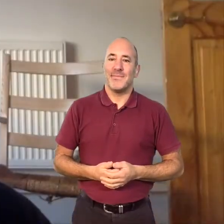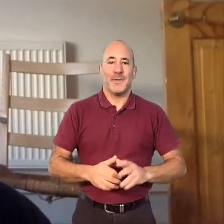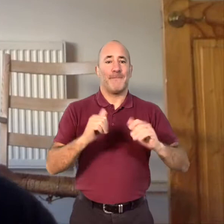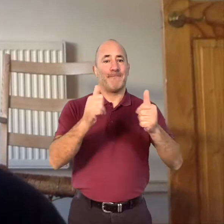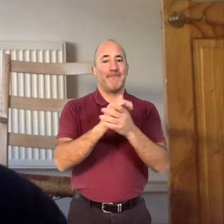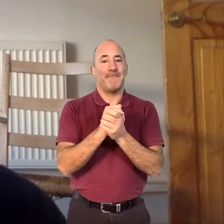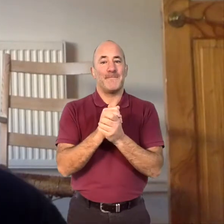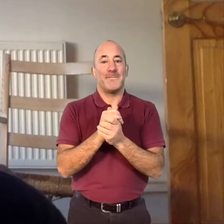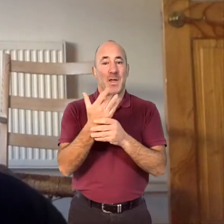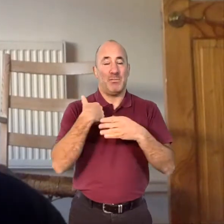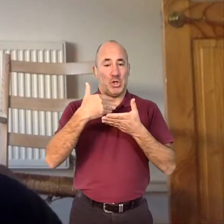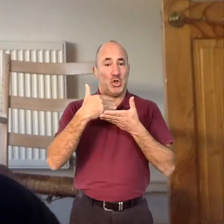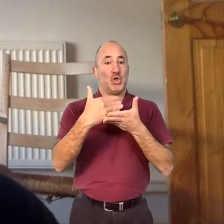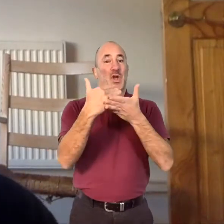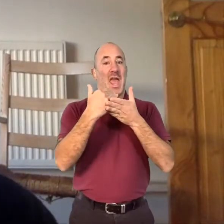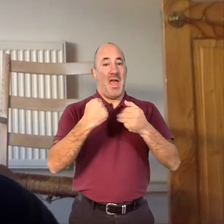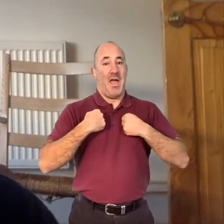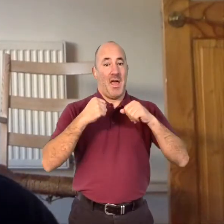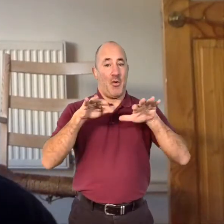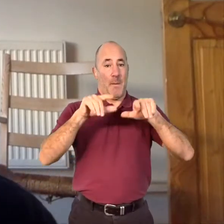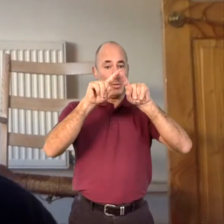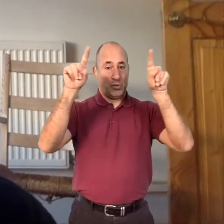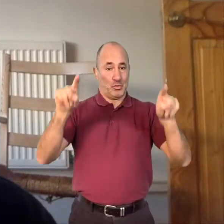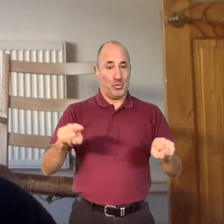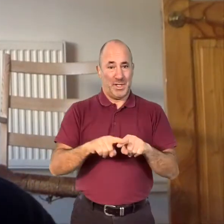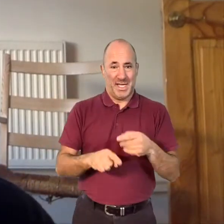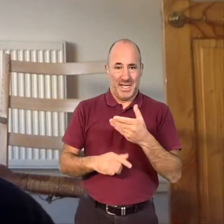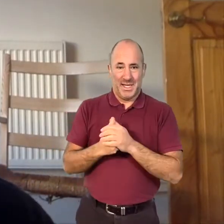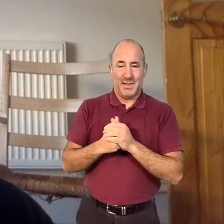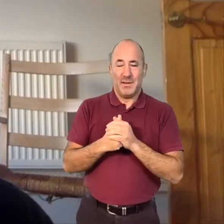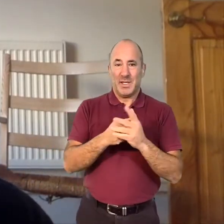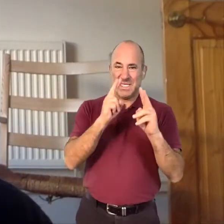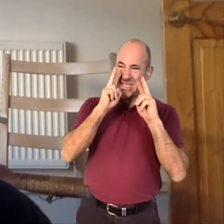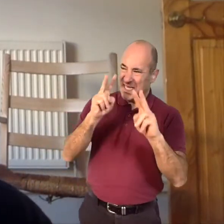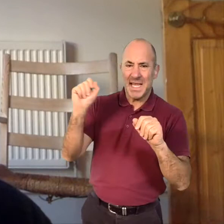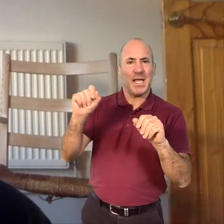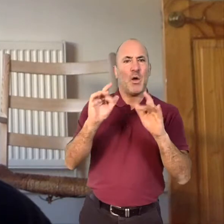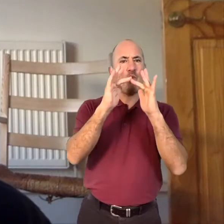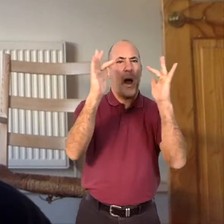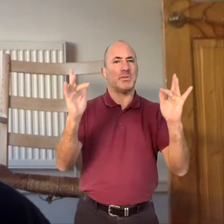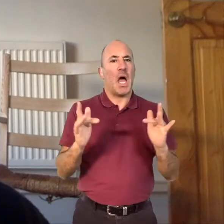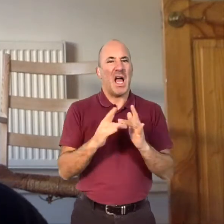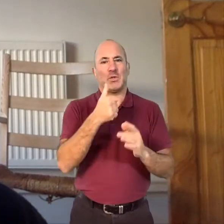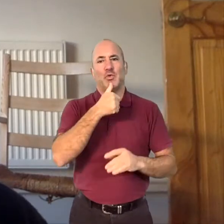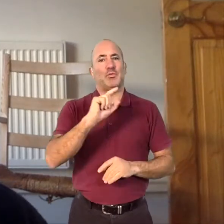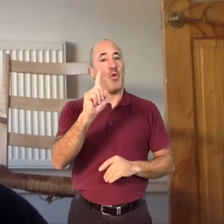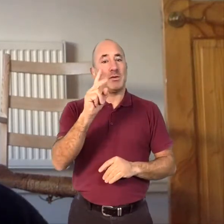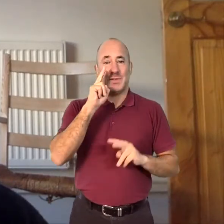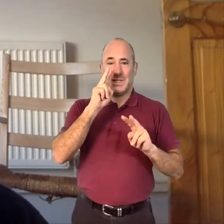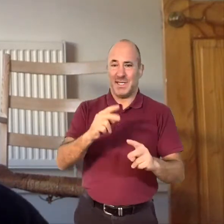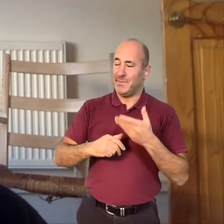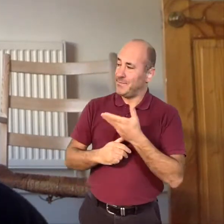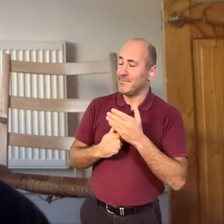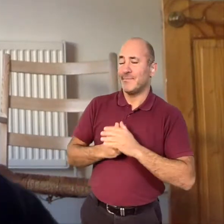so I'm going to share my desktop screen with you now and show you the website that we're going